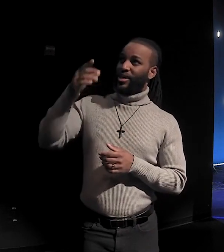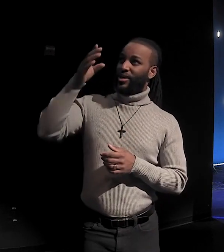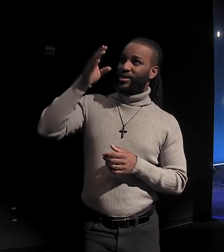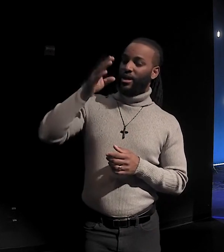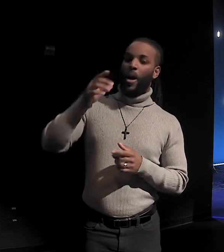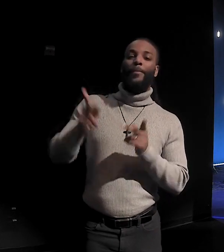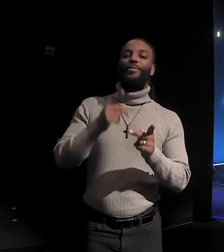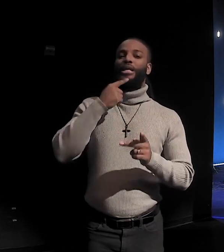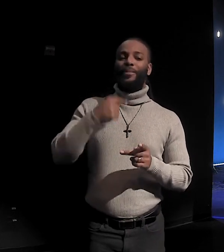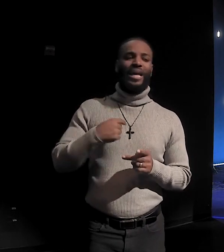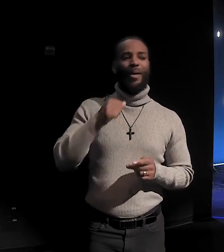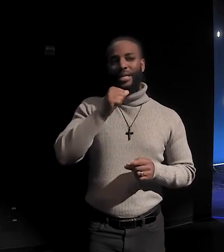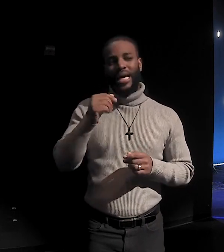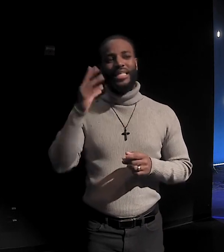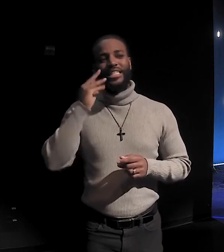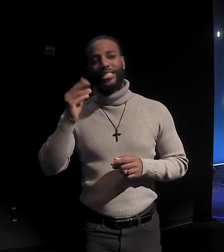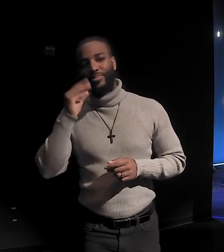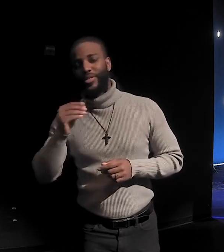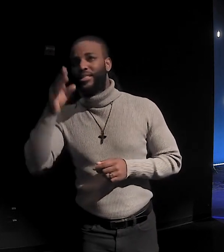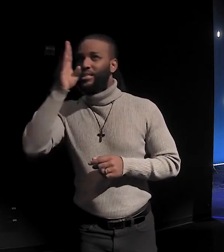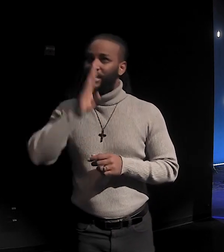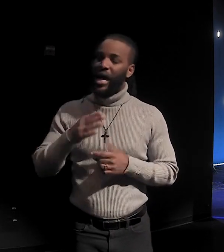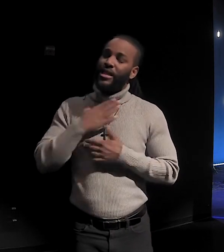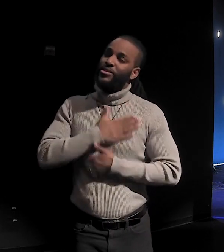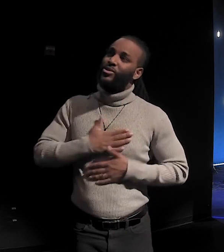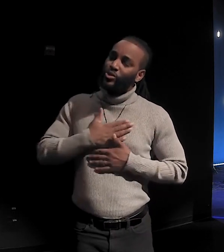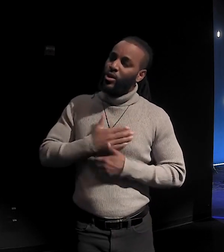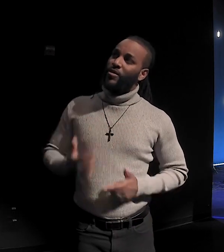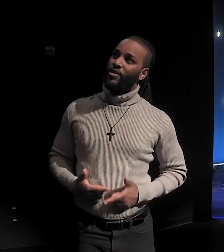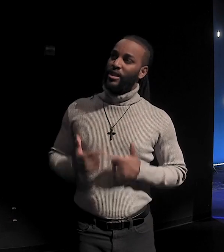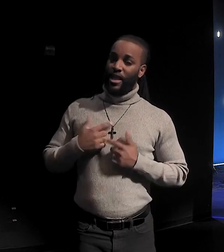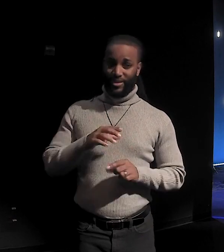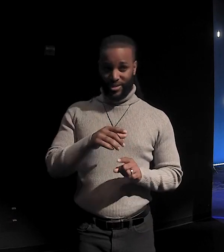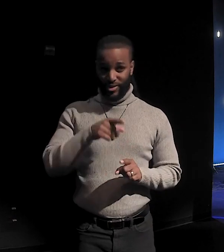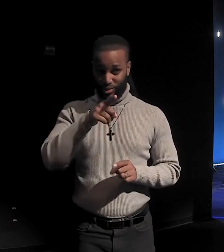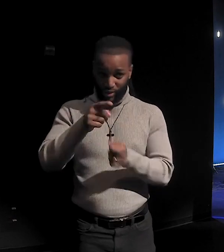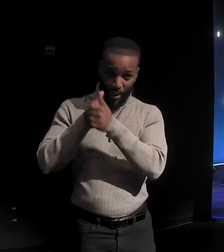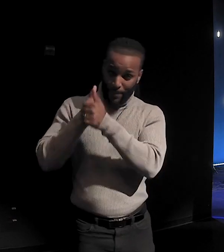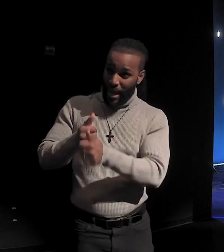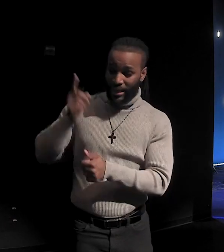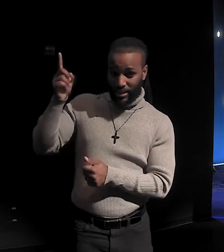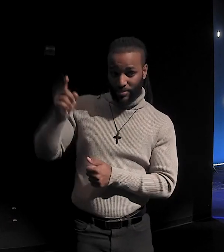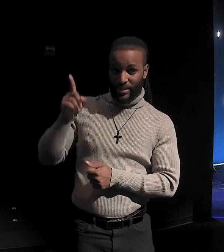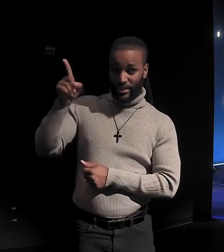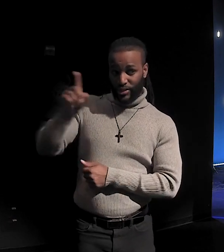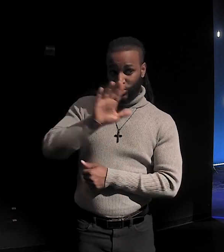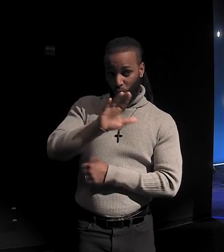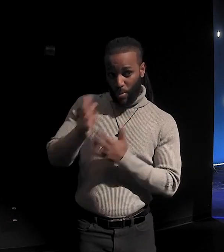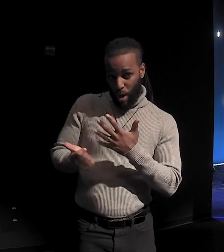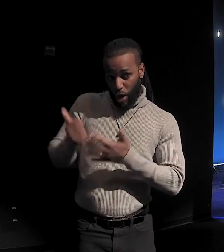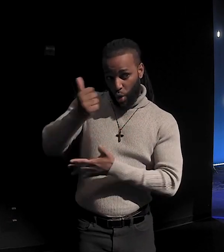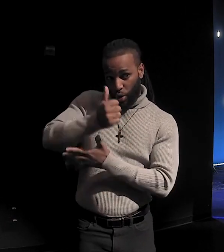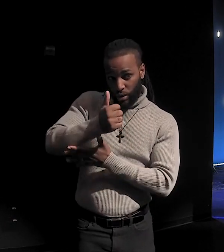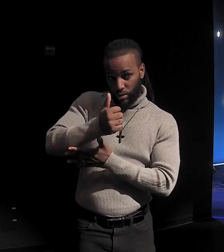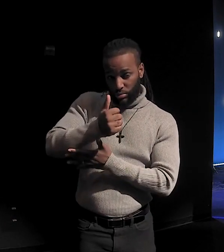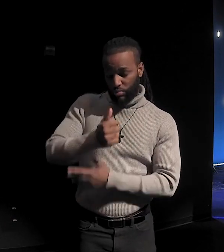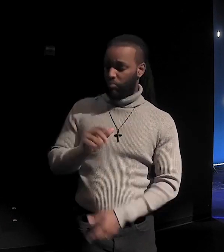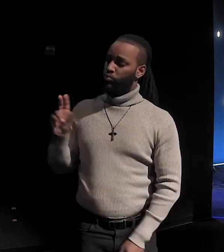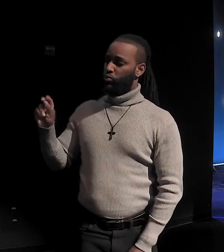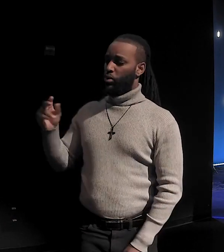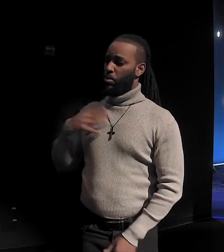Jesus, like the abundant life. And I'm like, are you abiding? Is he your priority? No, my girlfriend